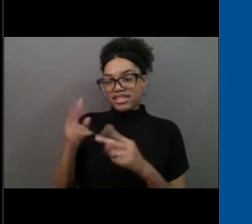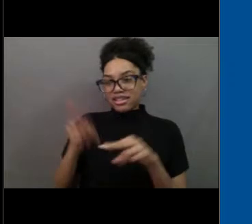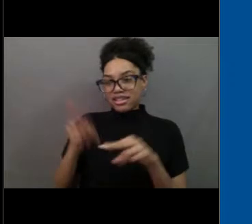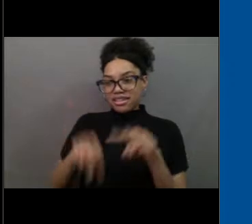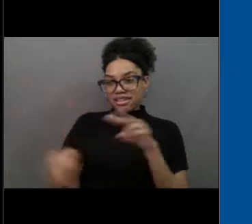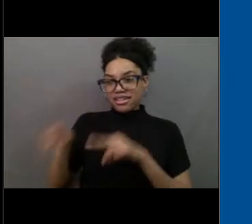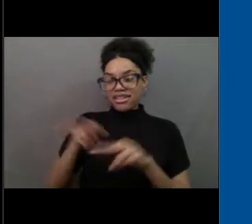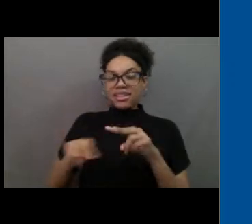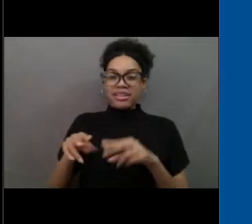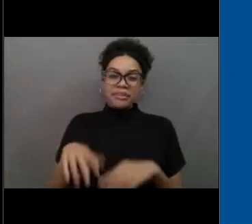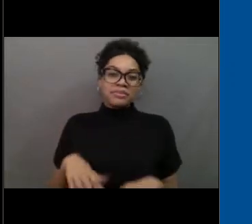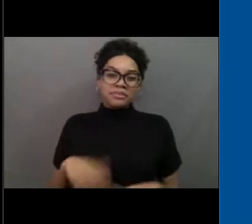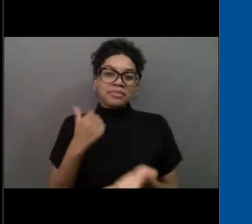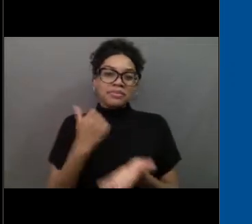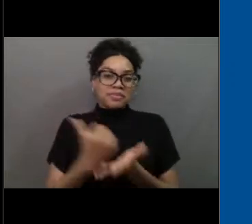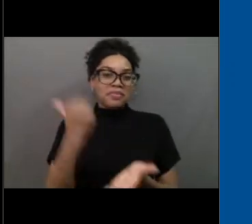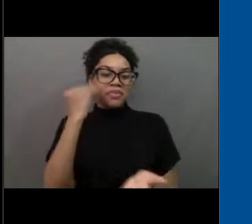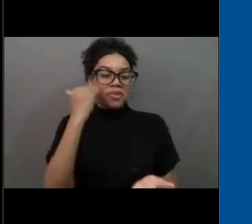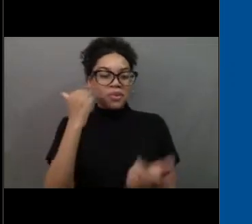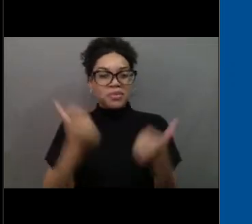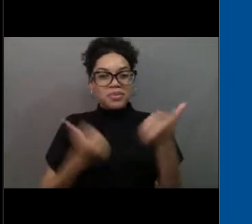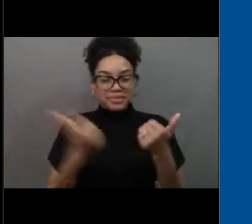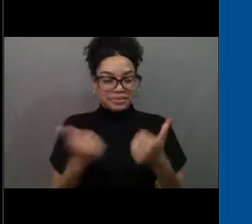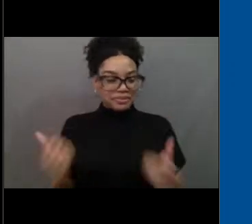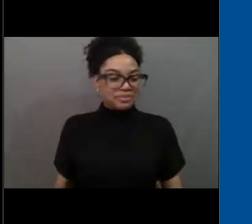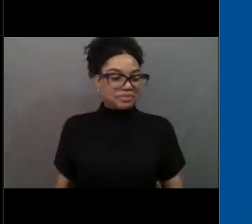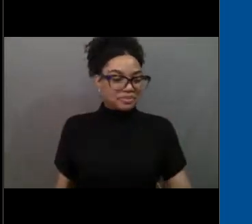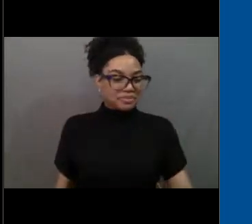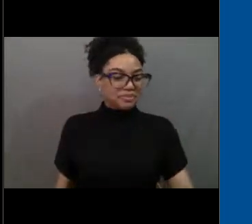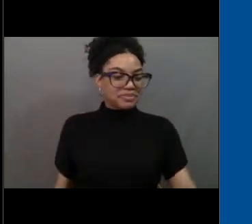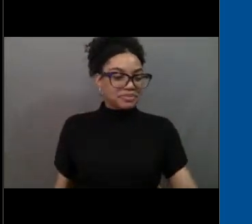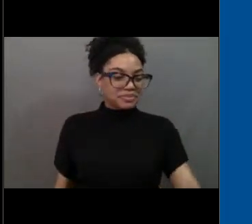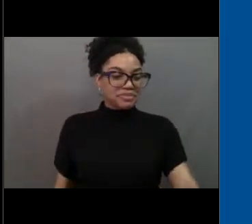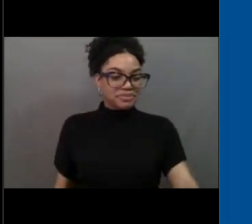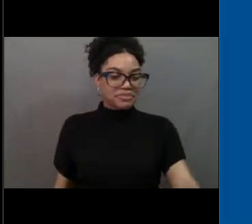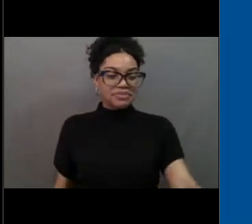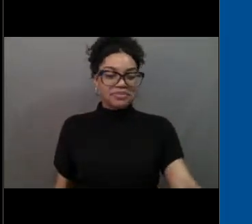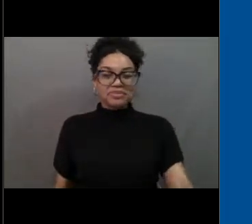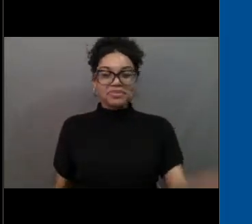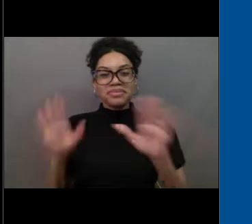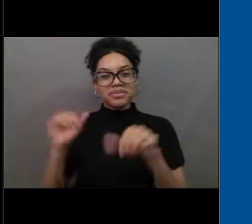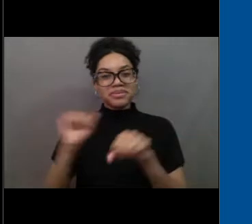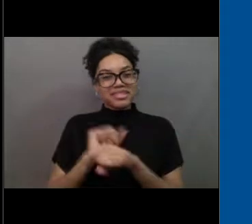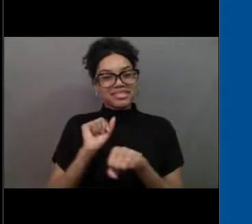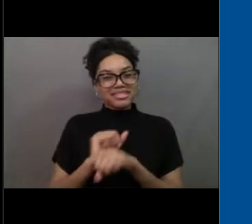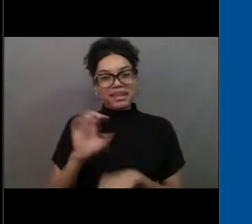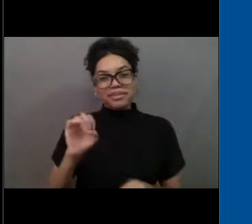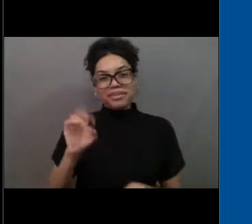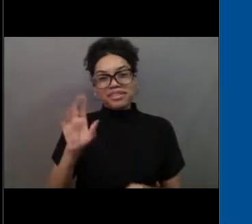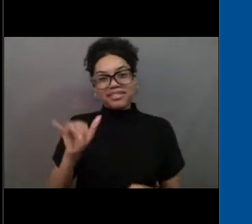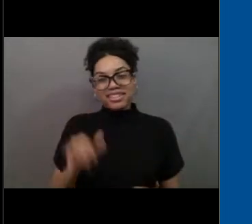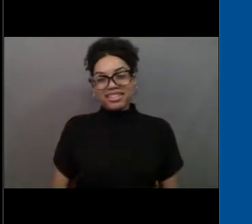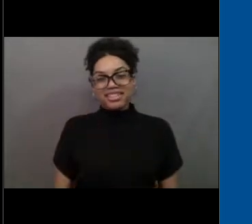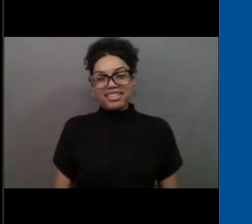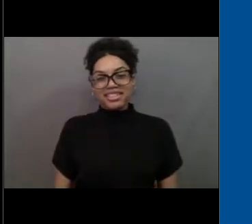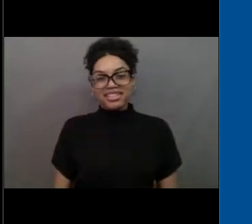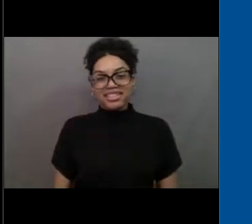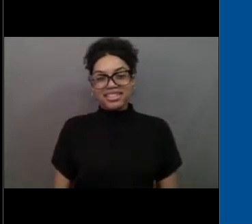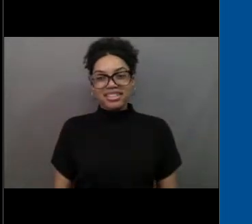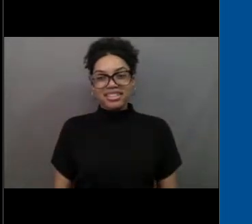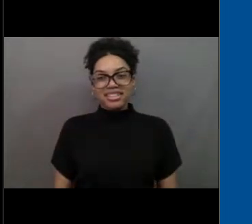is. Yep, that will tell you whether it's a shark or a whale. So great job, Evie. Thanks for pointing that out. Okay, a